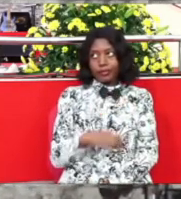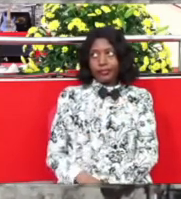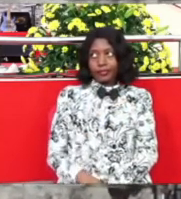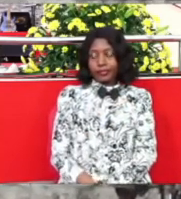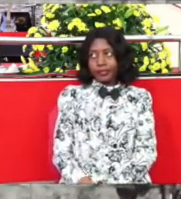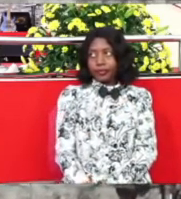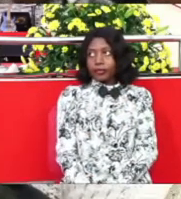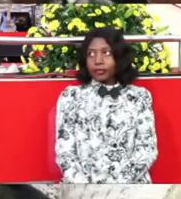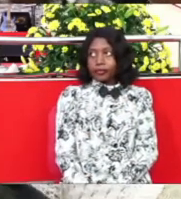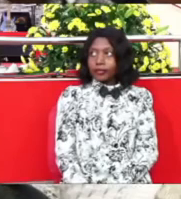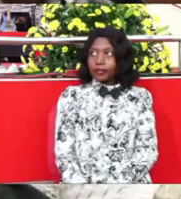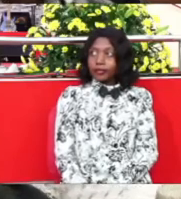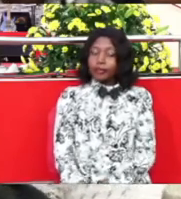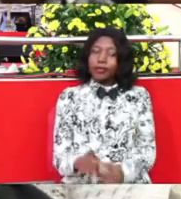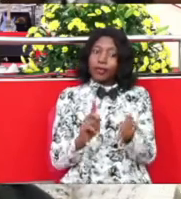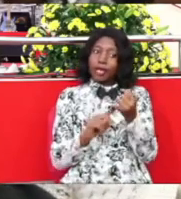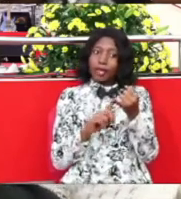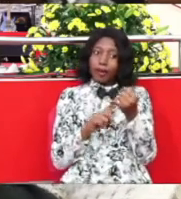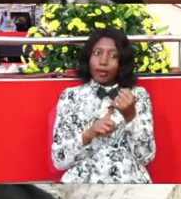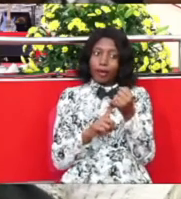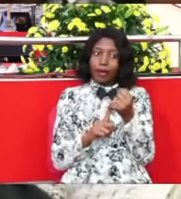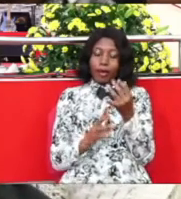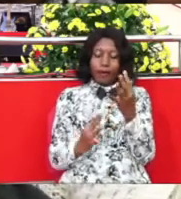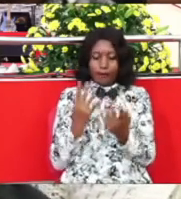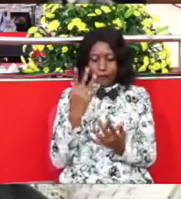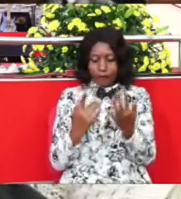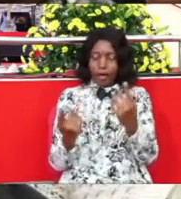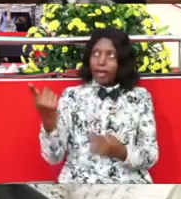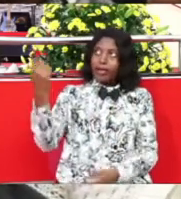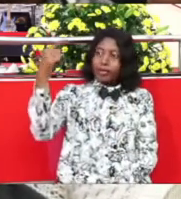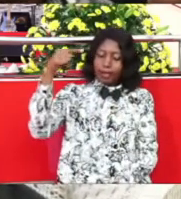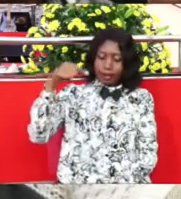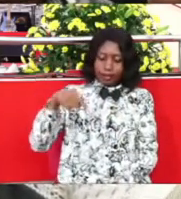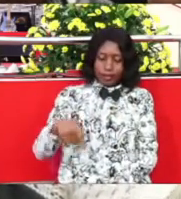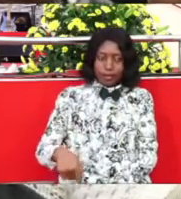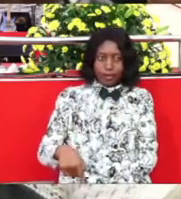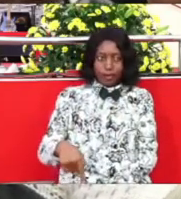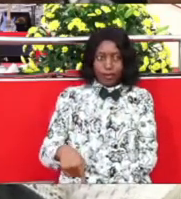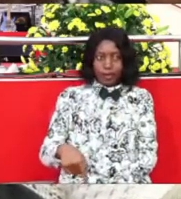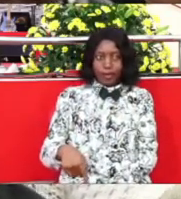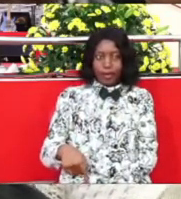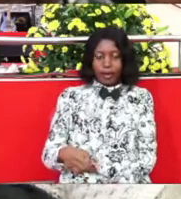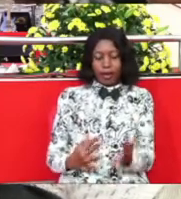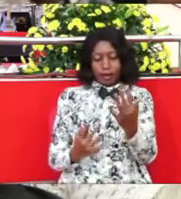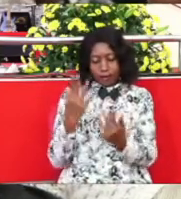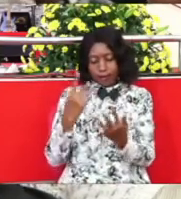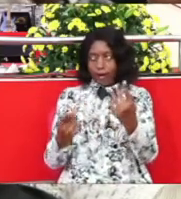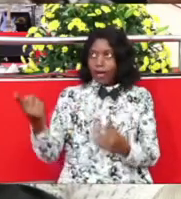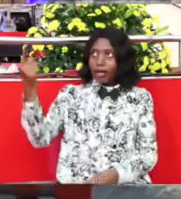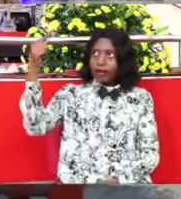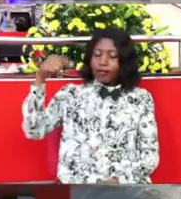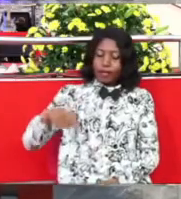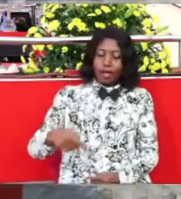kumalizia. Number one, fire came down. Ya kwamba la kwanza moto ulishuka. Fire came down from heaven.